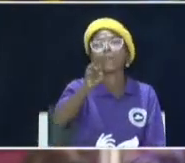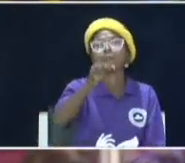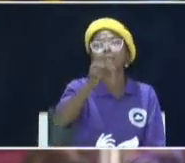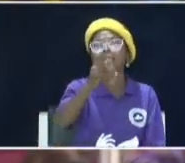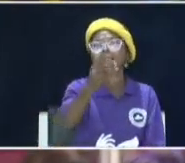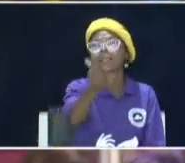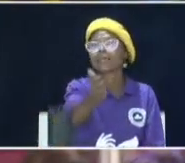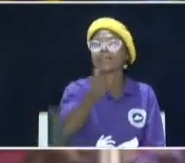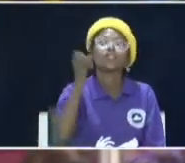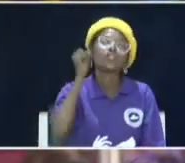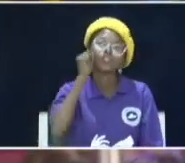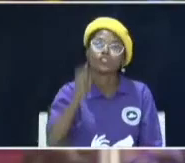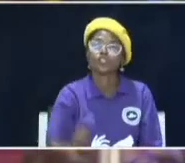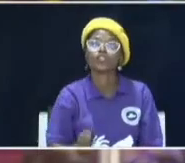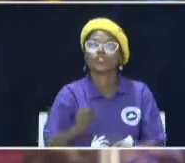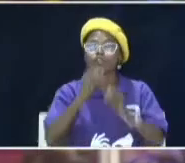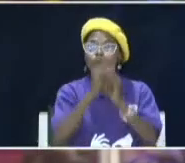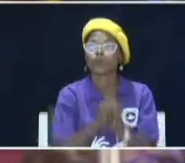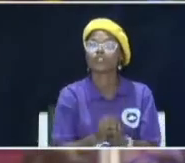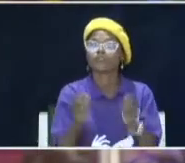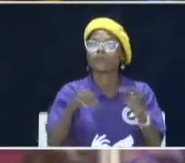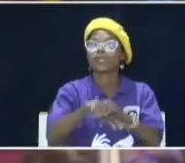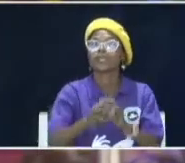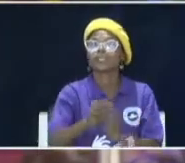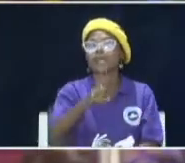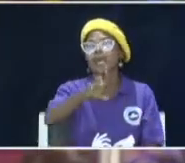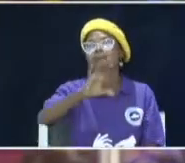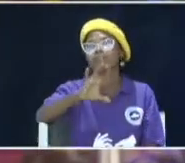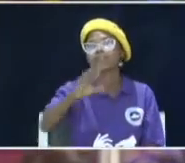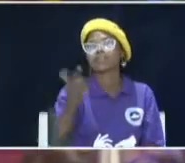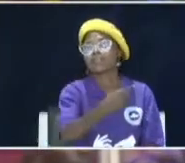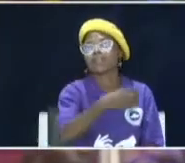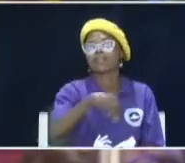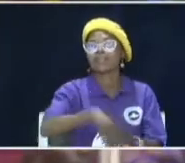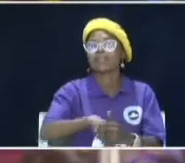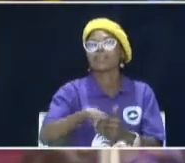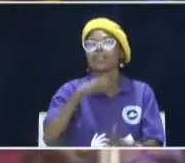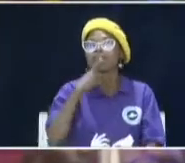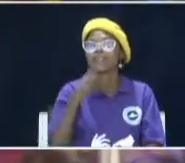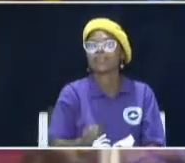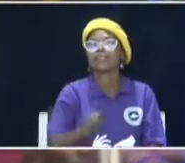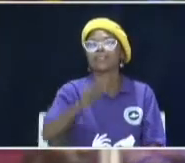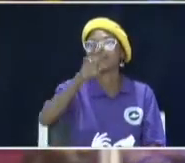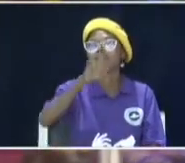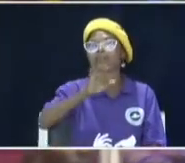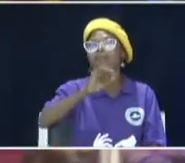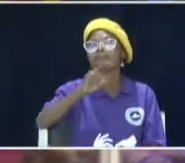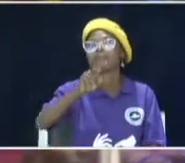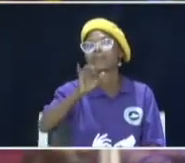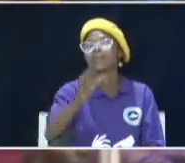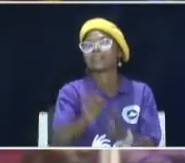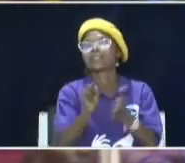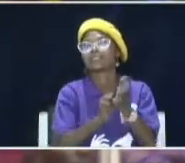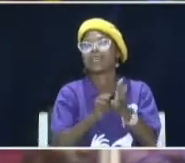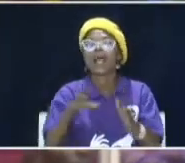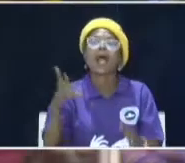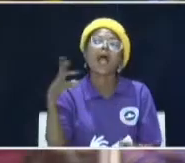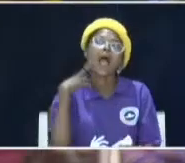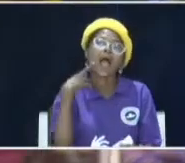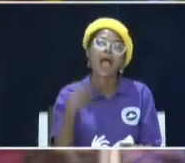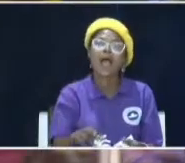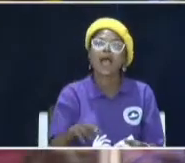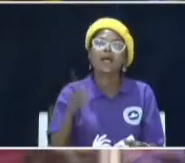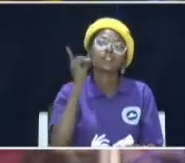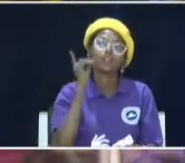fellowships in the RCCG Region 33 headquarters in Port Harcourt River State. Her daughter was diagnosed